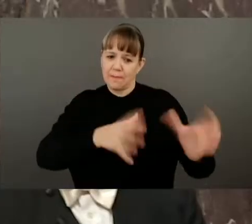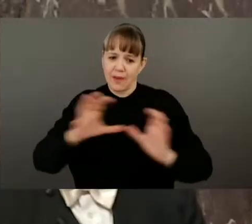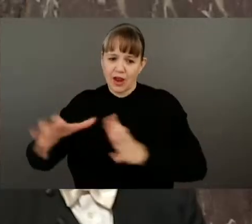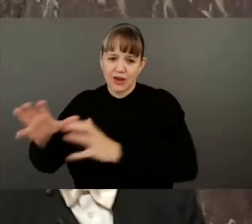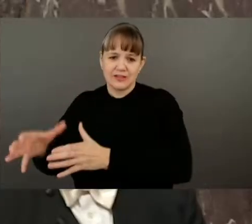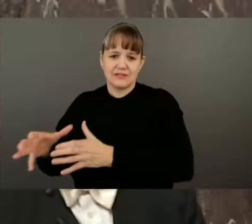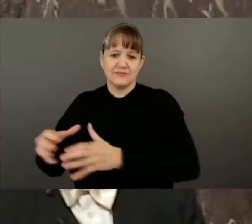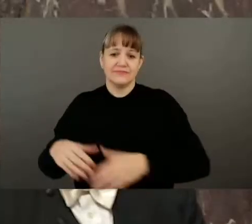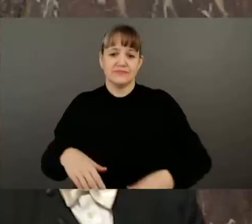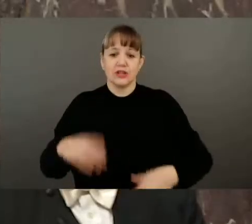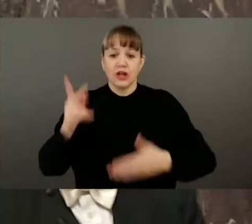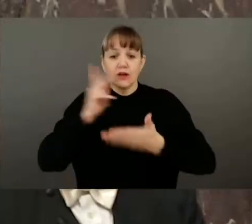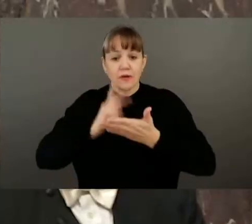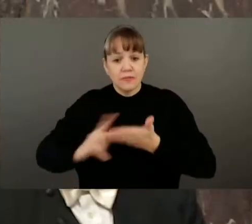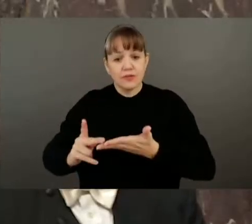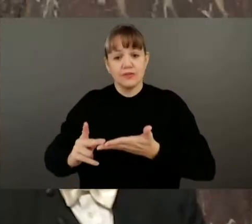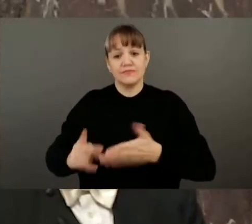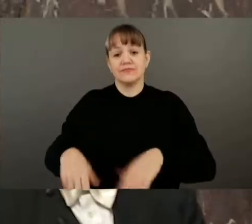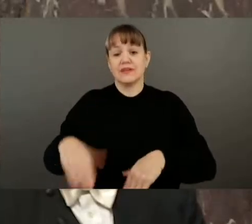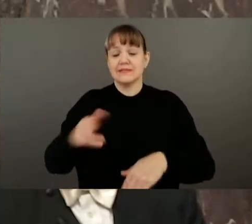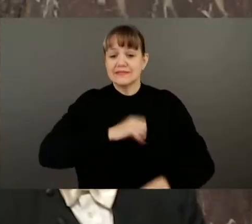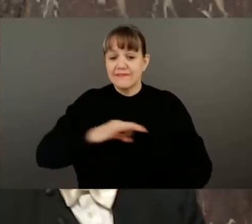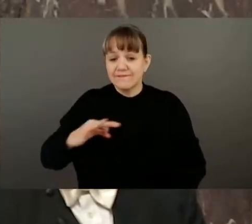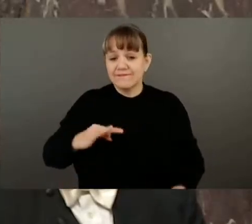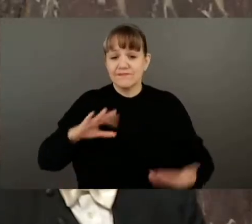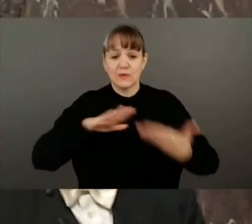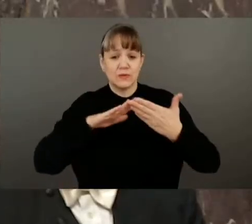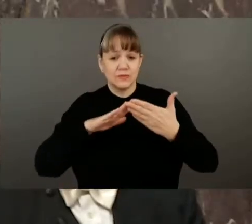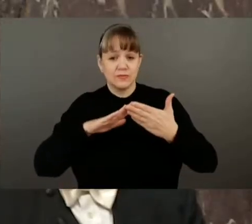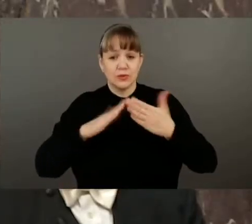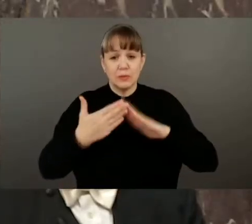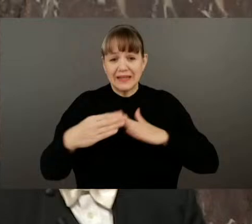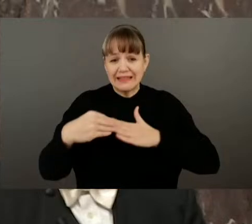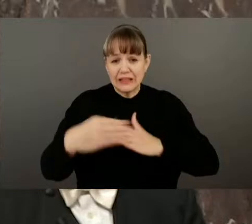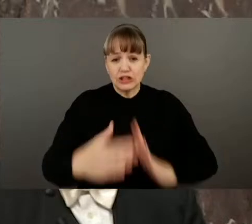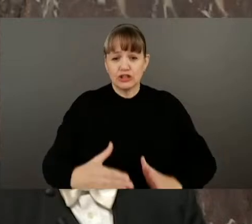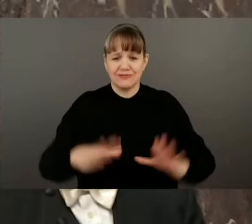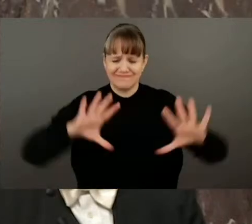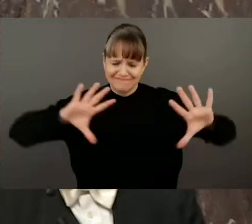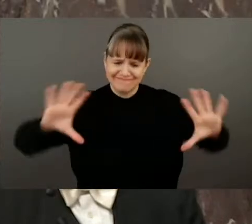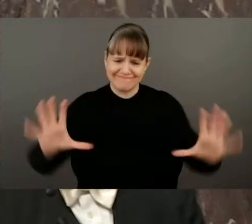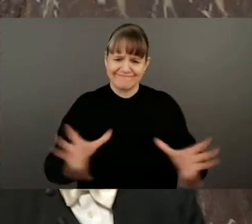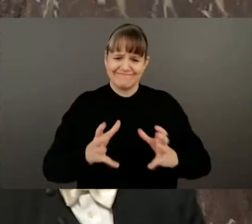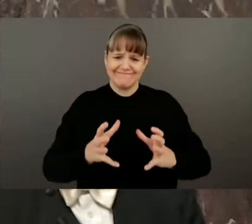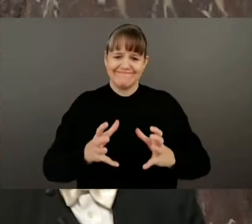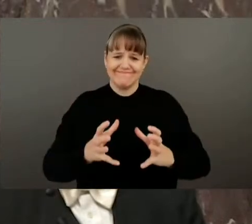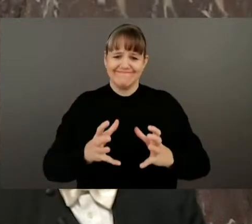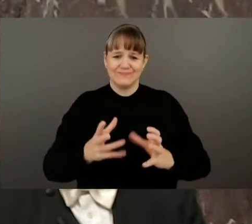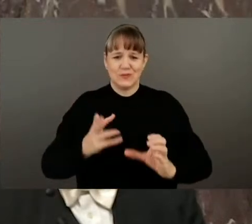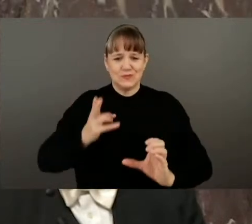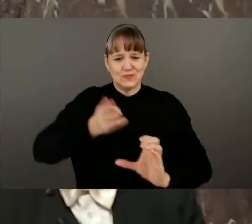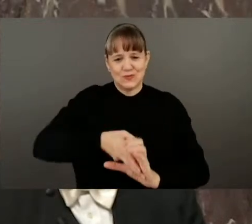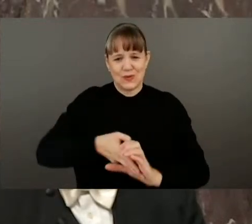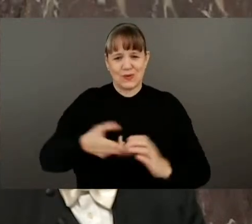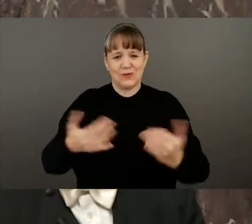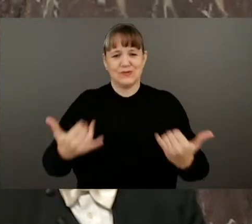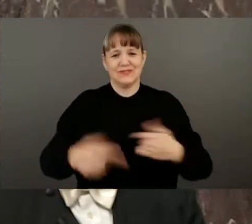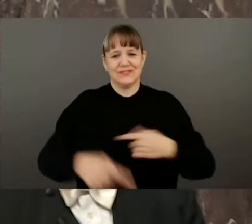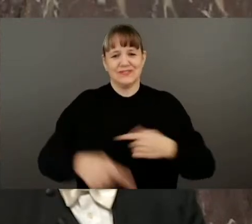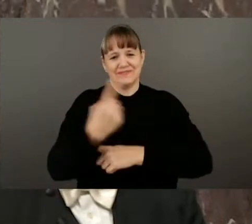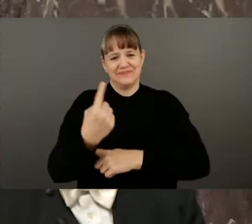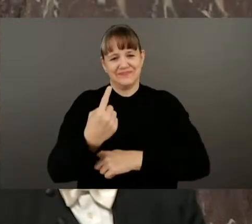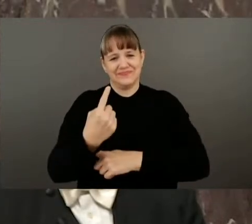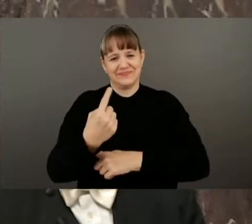community leaders who lent their voices and who have joined us here today. Your resilience, our community's